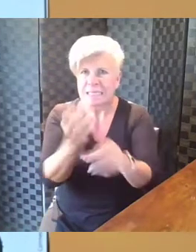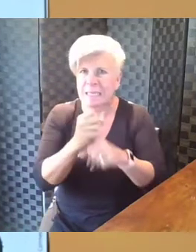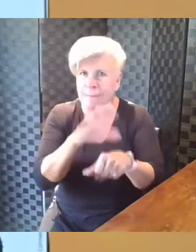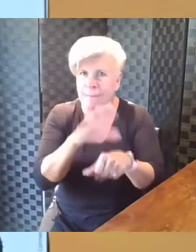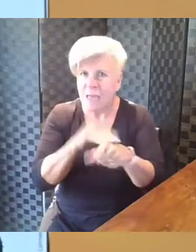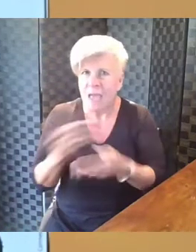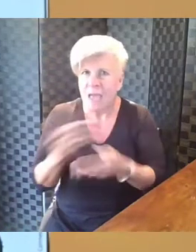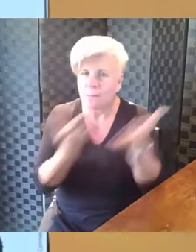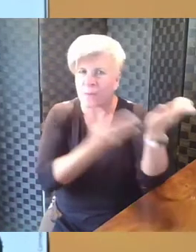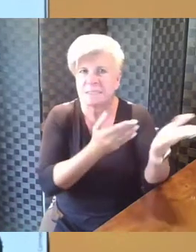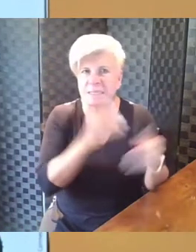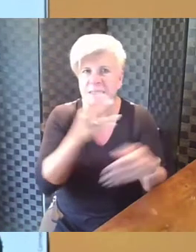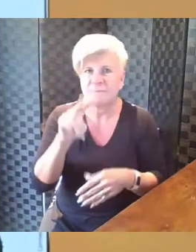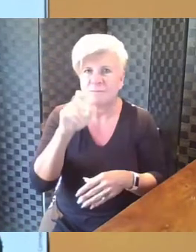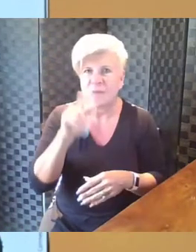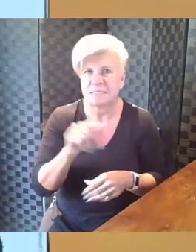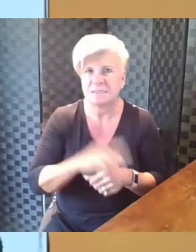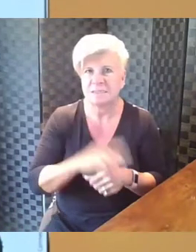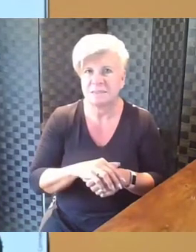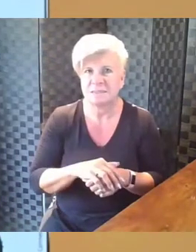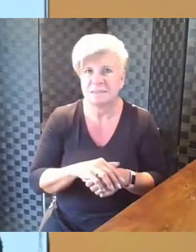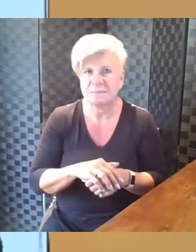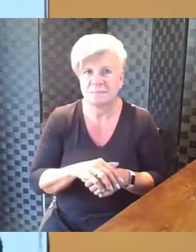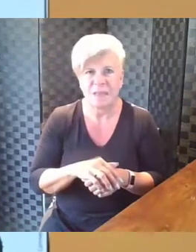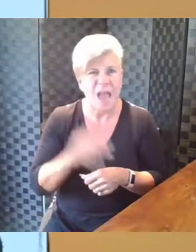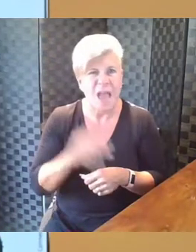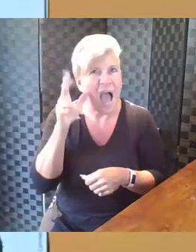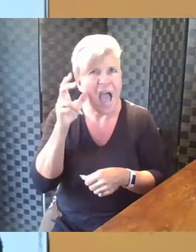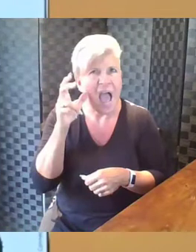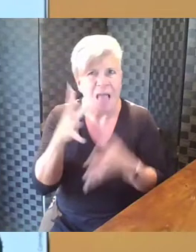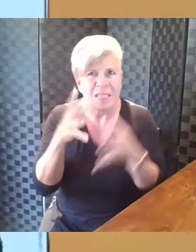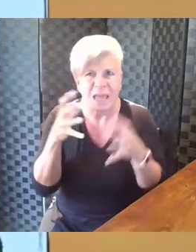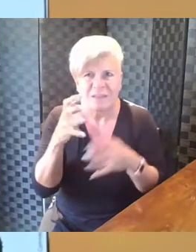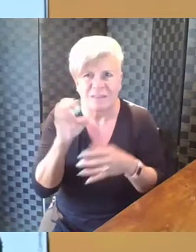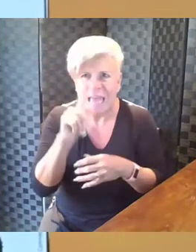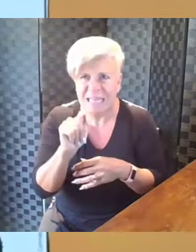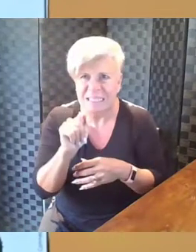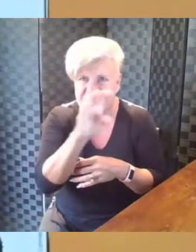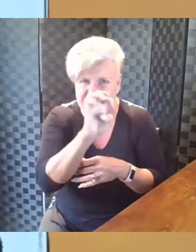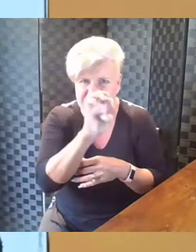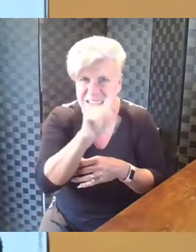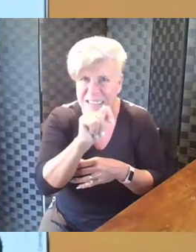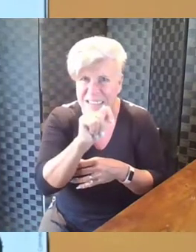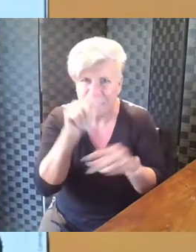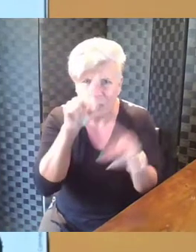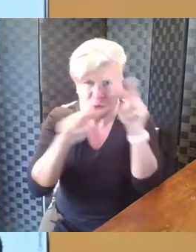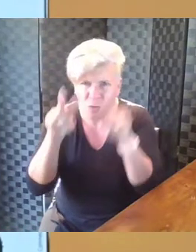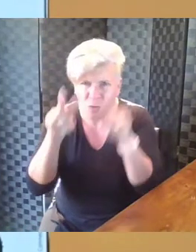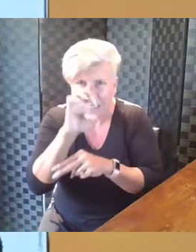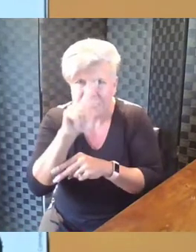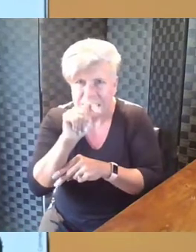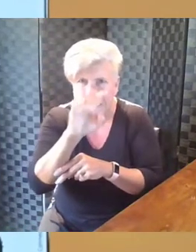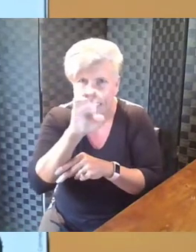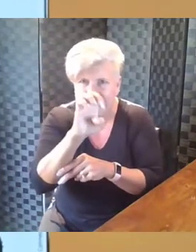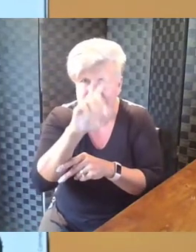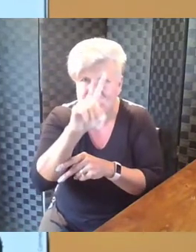will take it to the vet. I heard lots of et words. How many do you see?